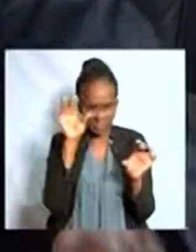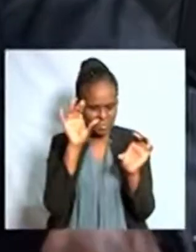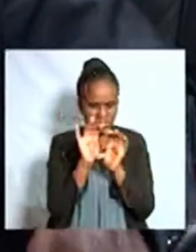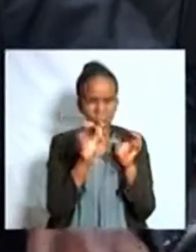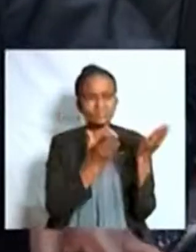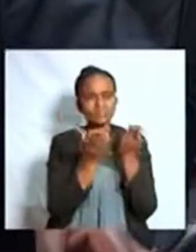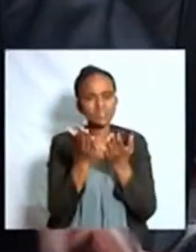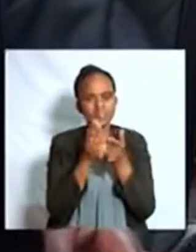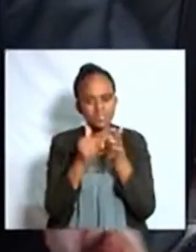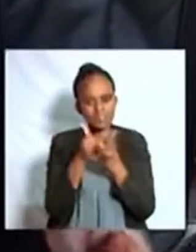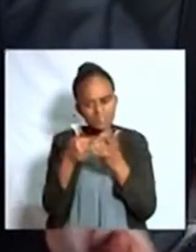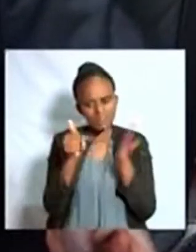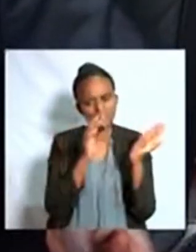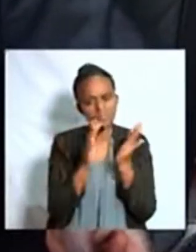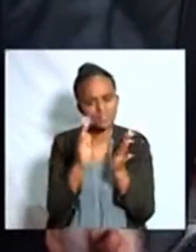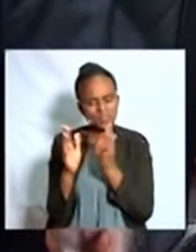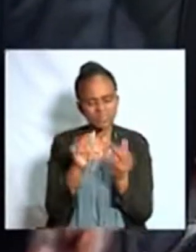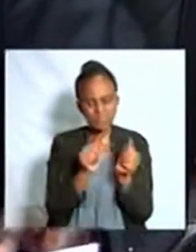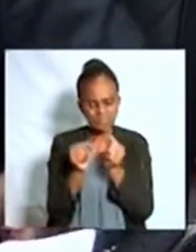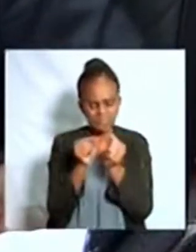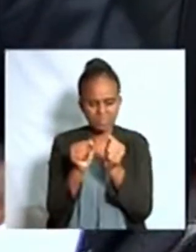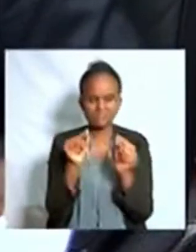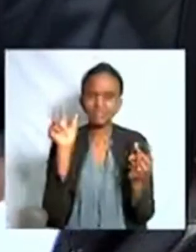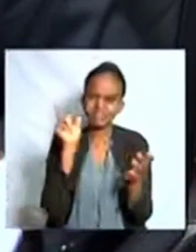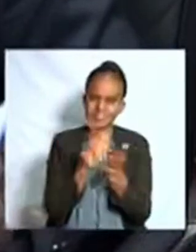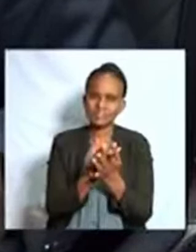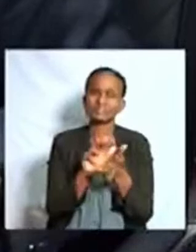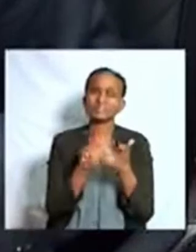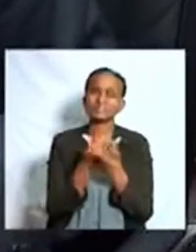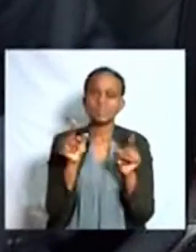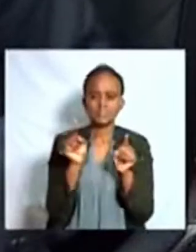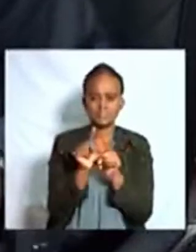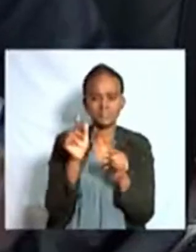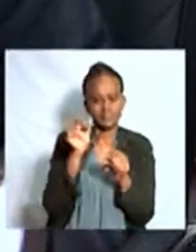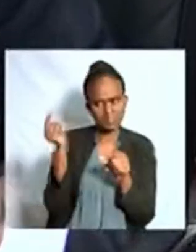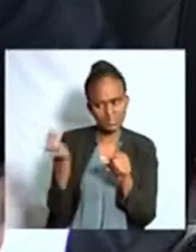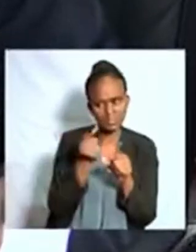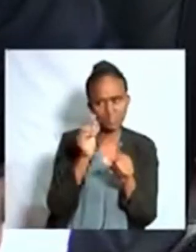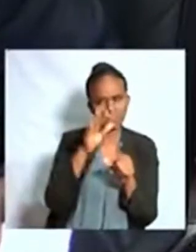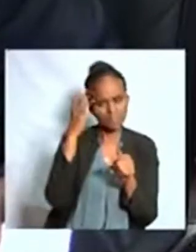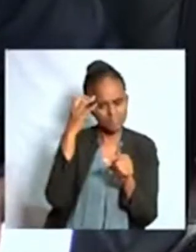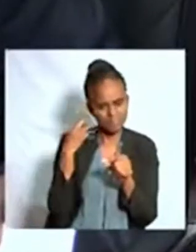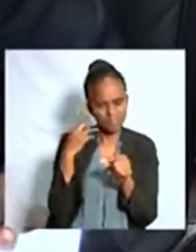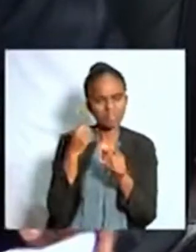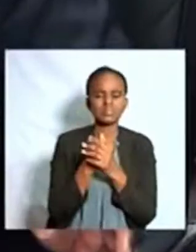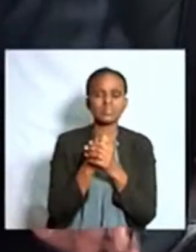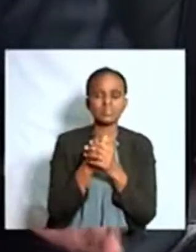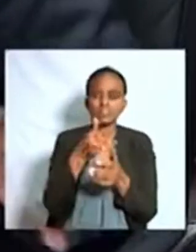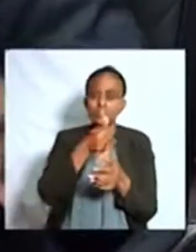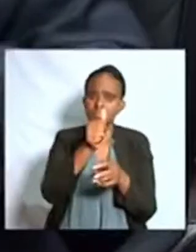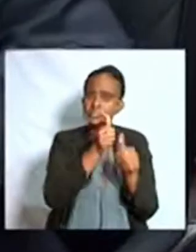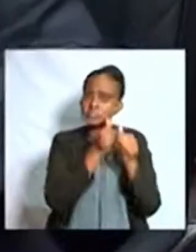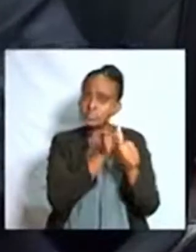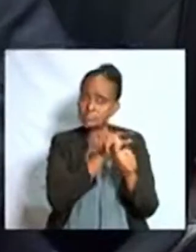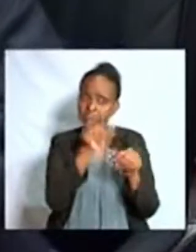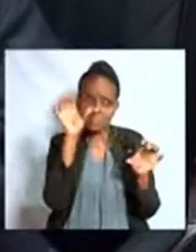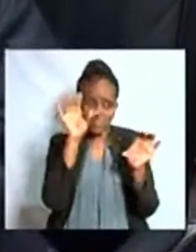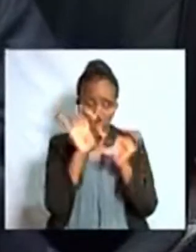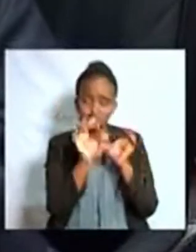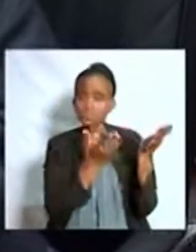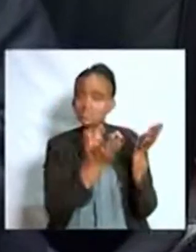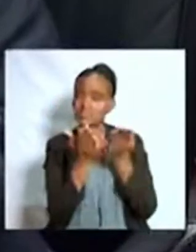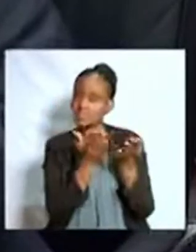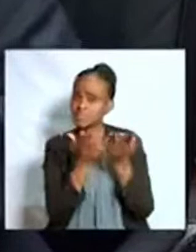How did the internal audit system approve it and it came to your office? Are you following the conditions of